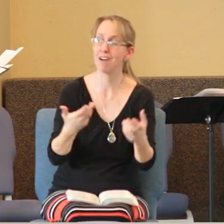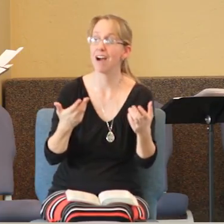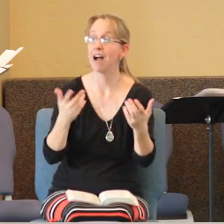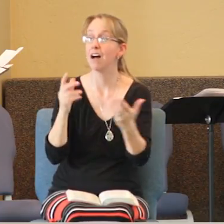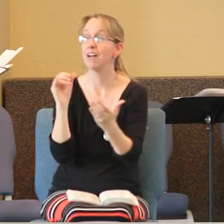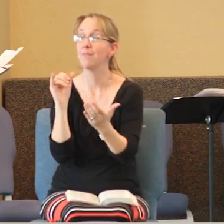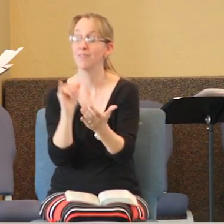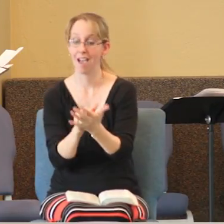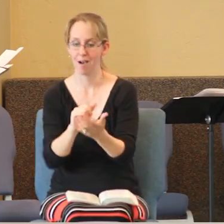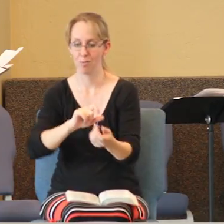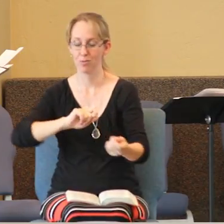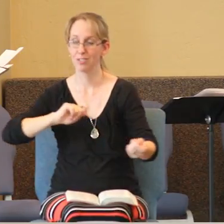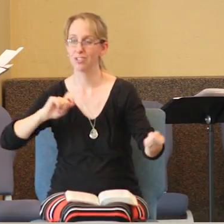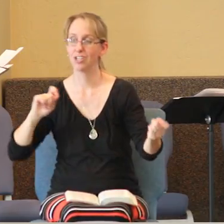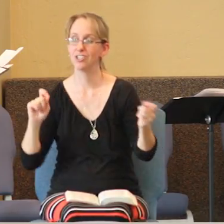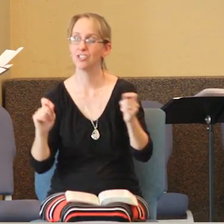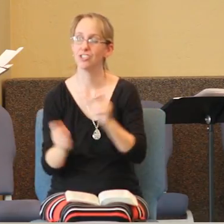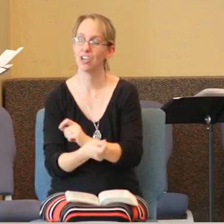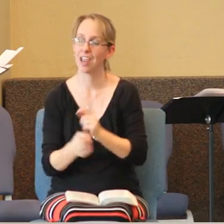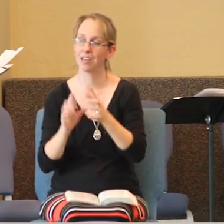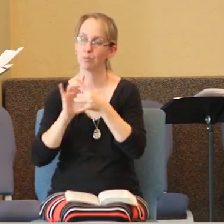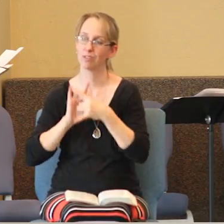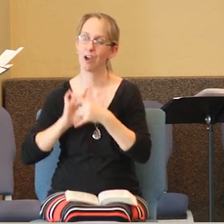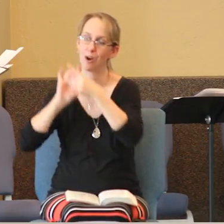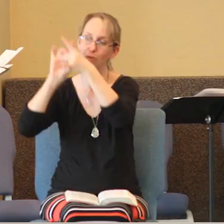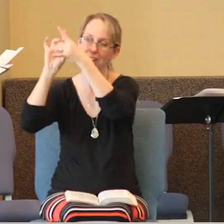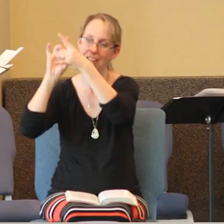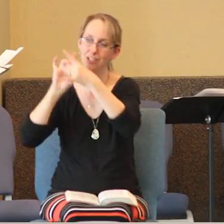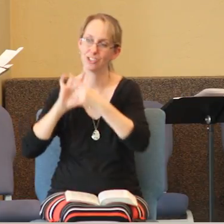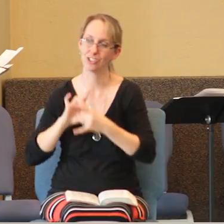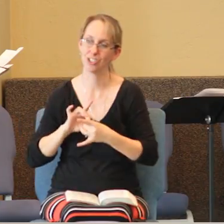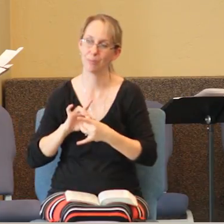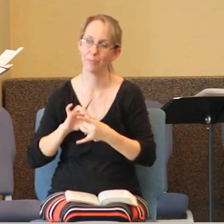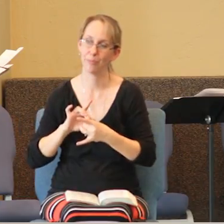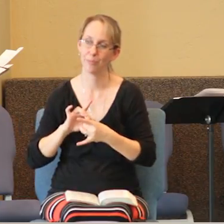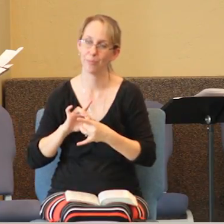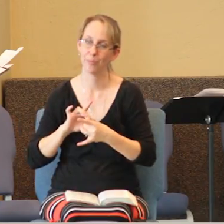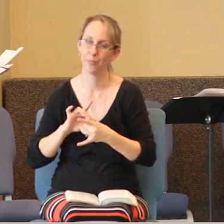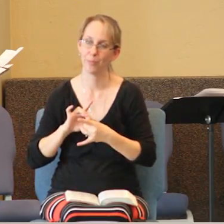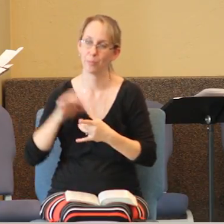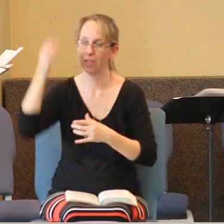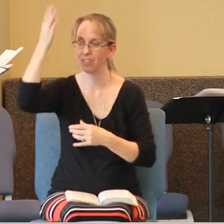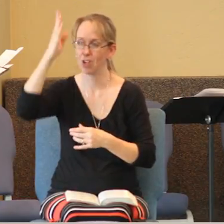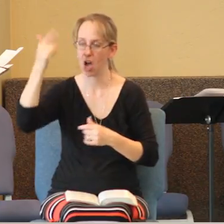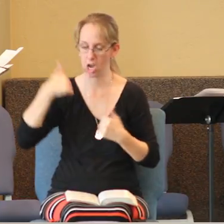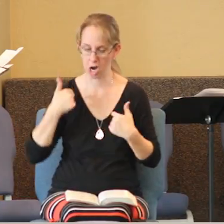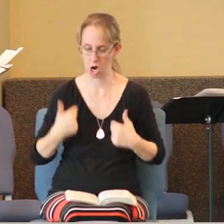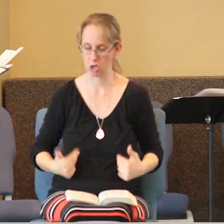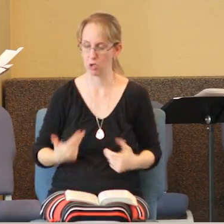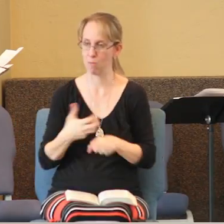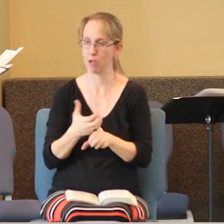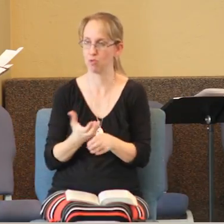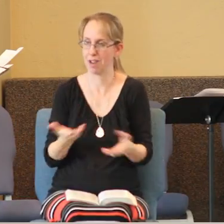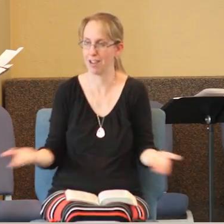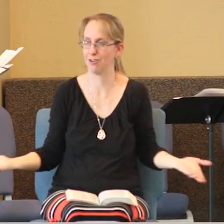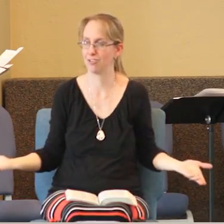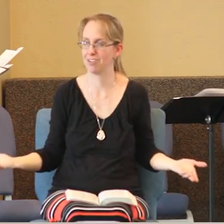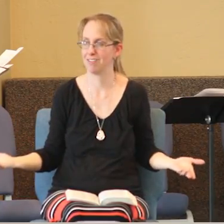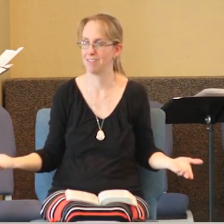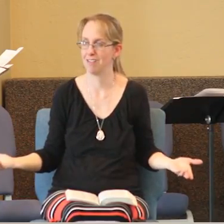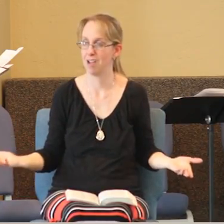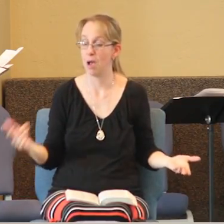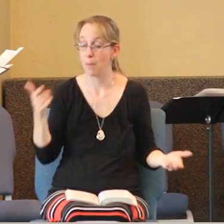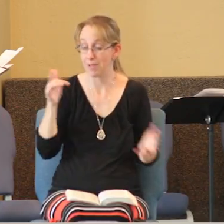Satan, there was a change in the relation between God and his human creation. That